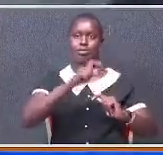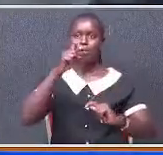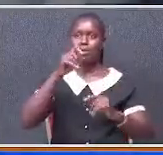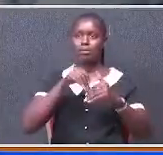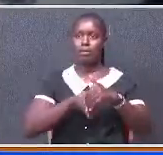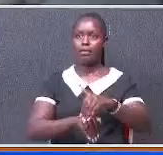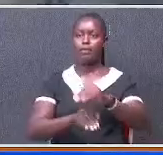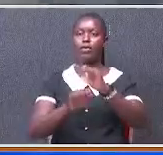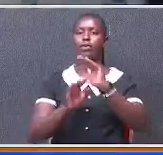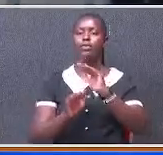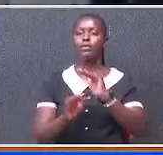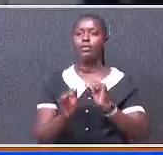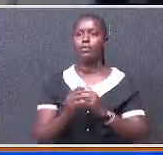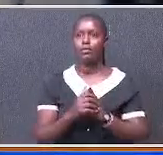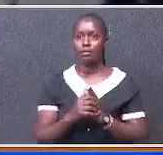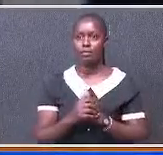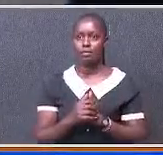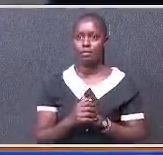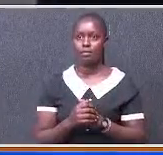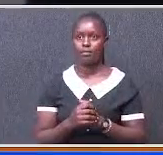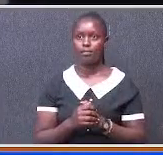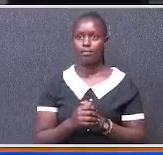followed.